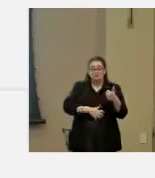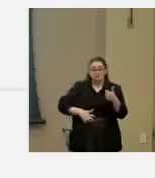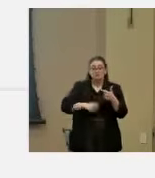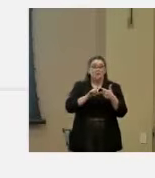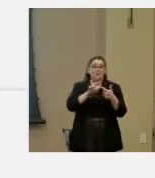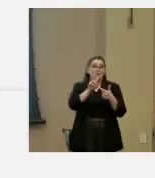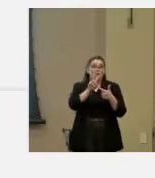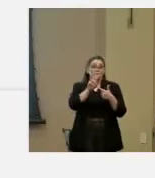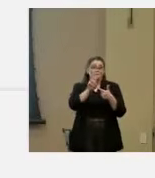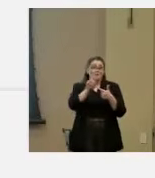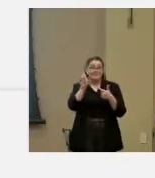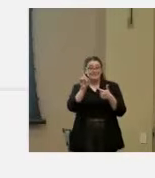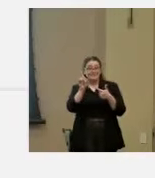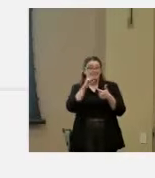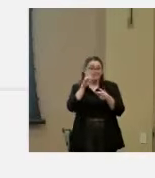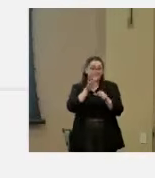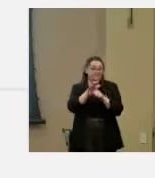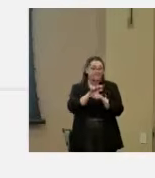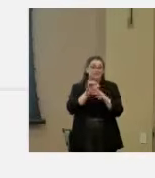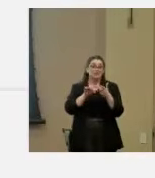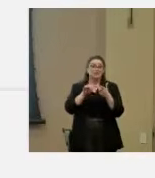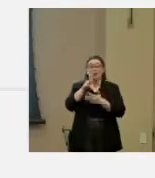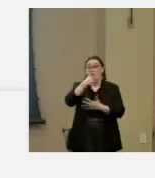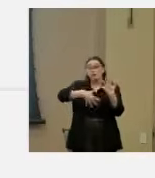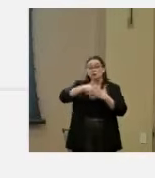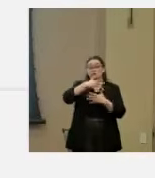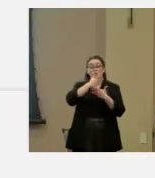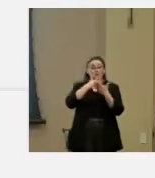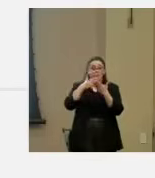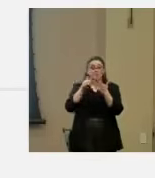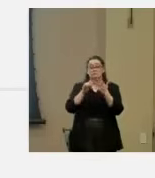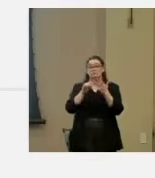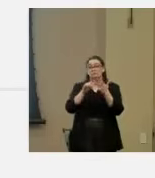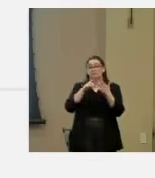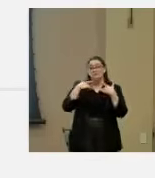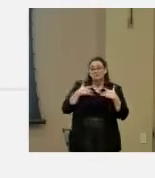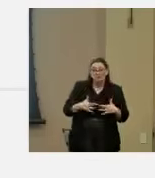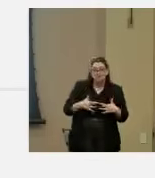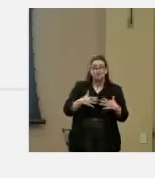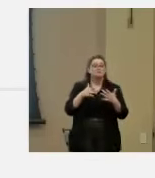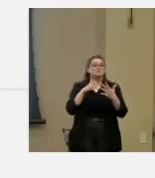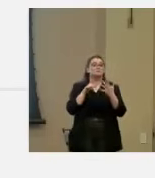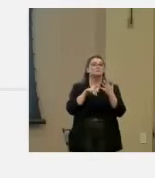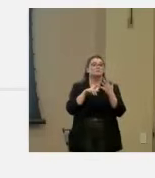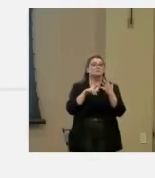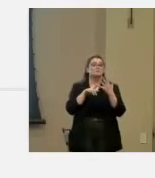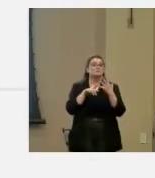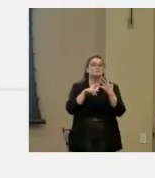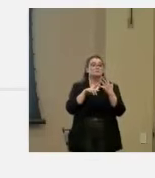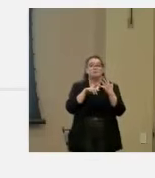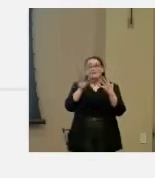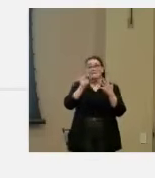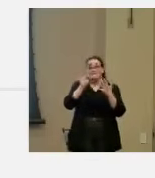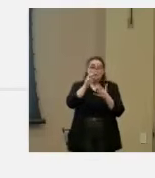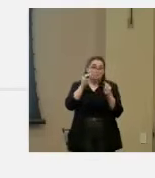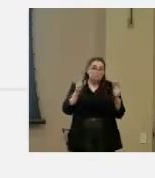insufficiency, social factors, other diseases. Obviously, depression plays a role in fatigue. Fibromyalgia